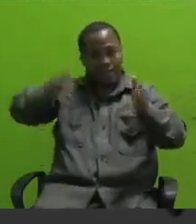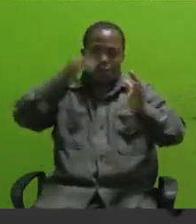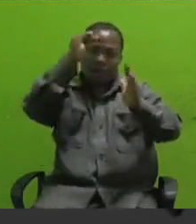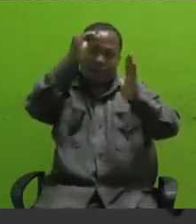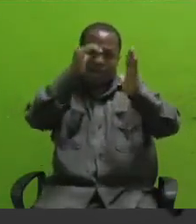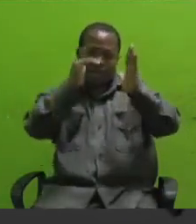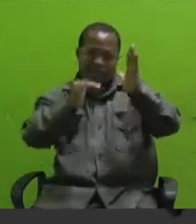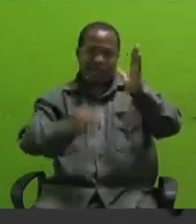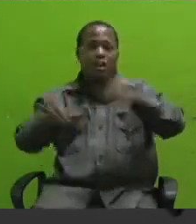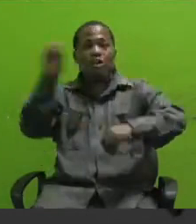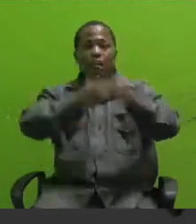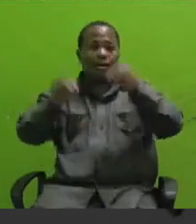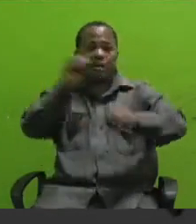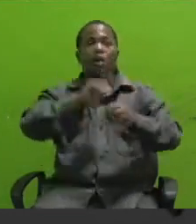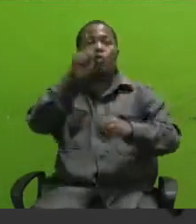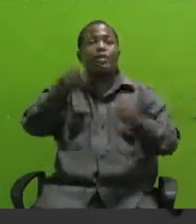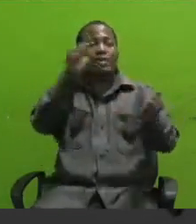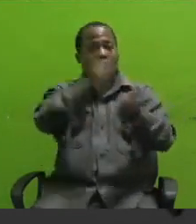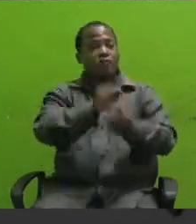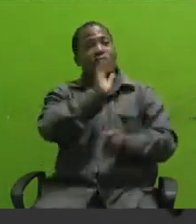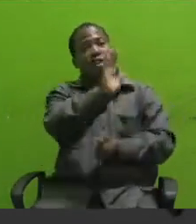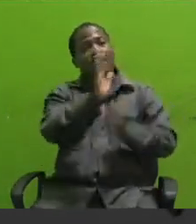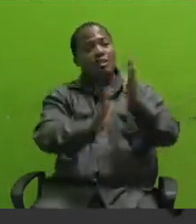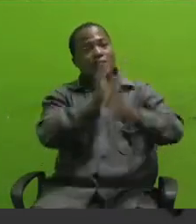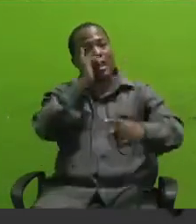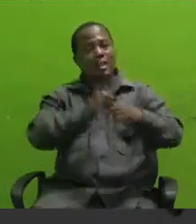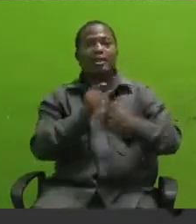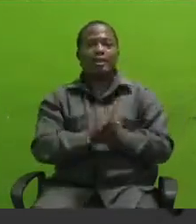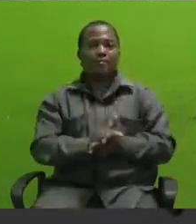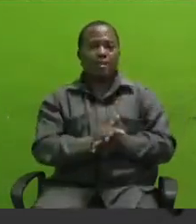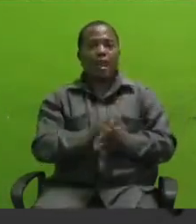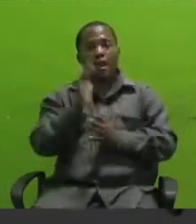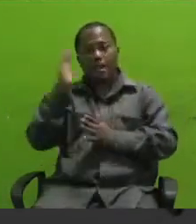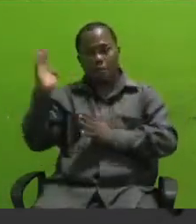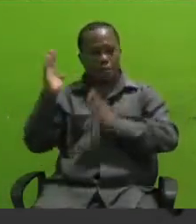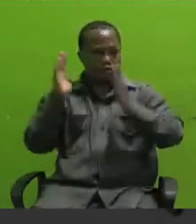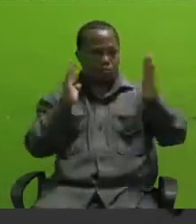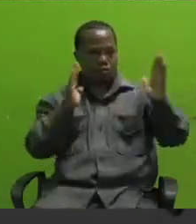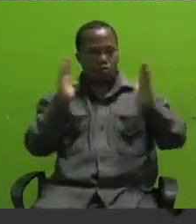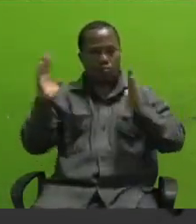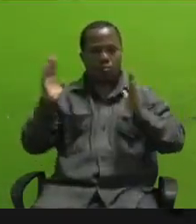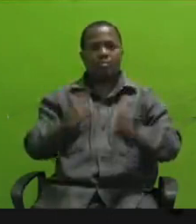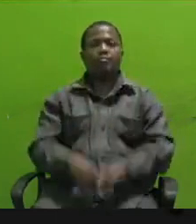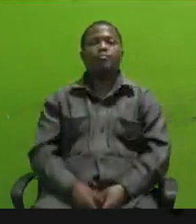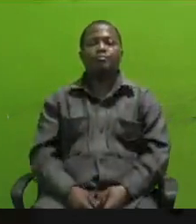the chemicals with their corresponding warning signs on those two columns you have drawn.